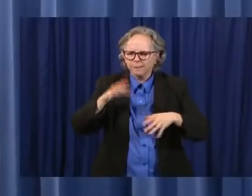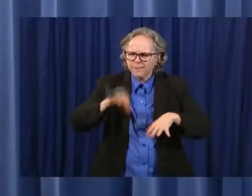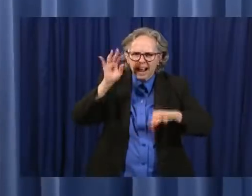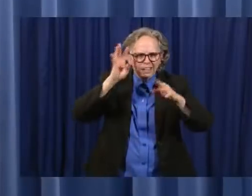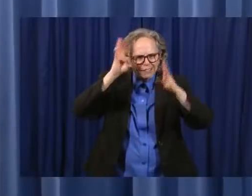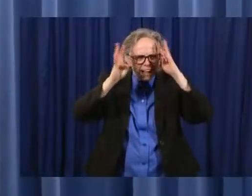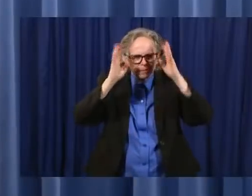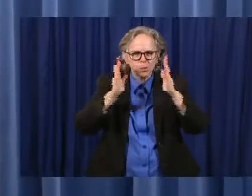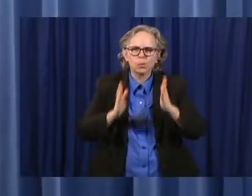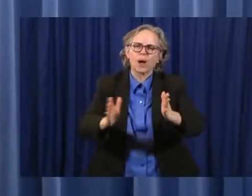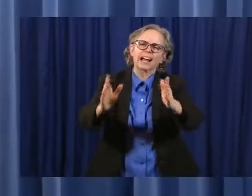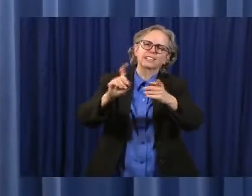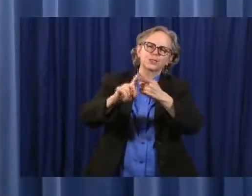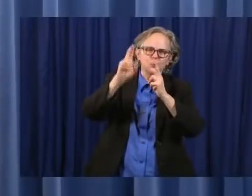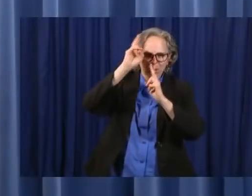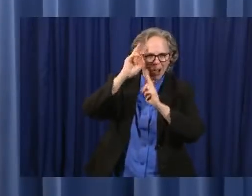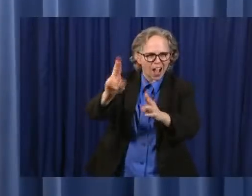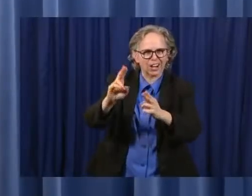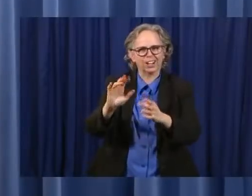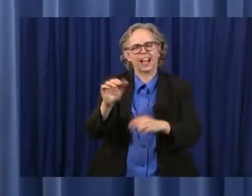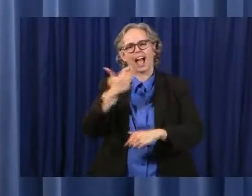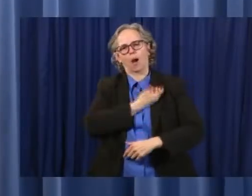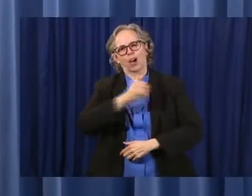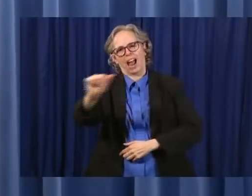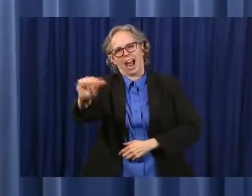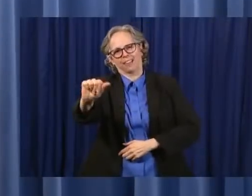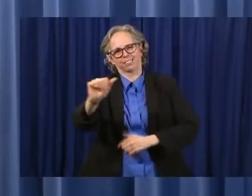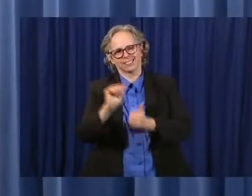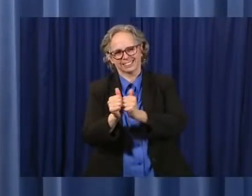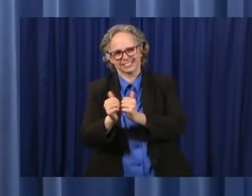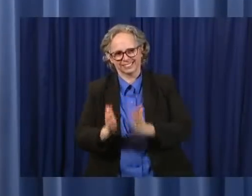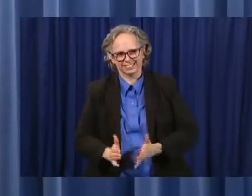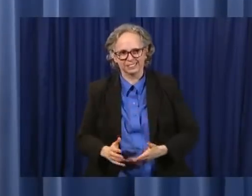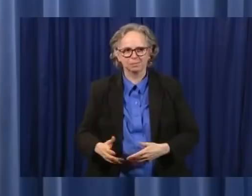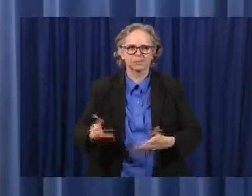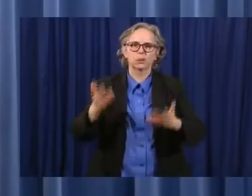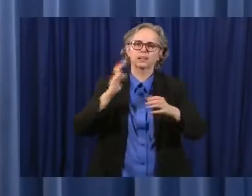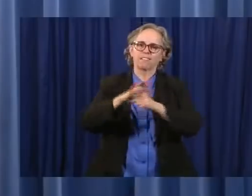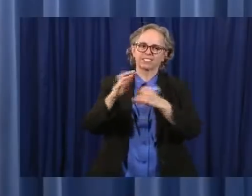season. That's it for today. We will see you all tomorrow at 2 o'clock. Thank you.